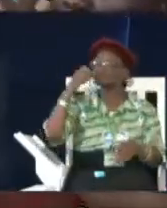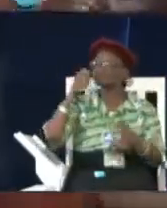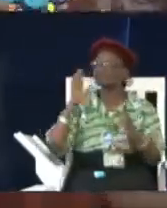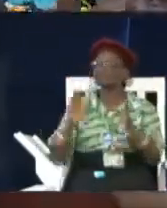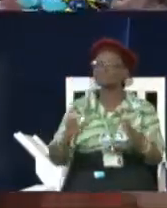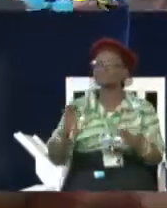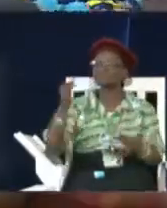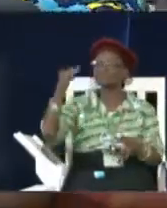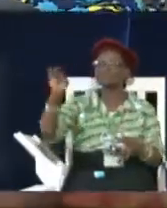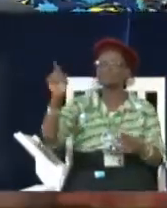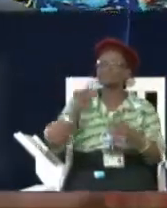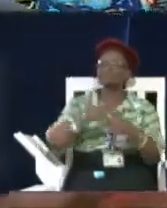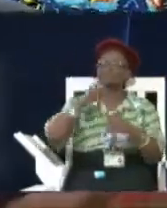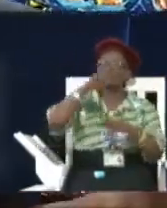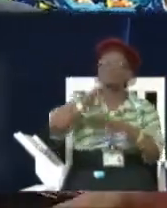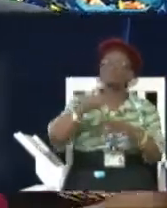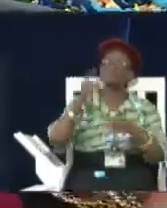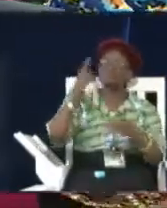for doing